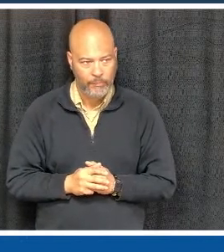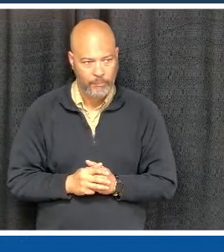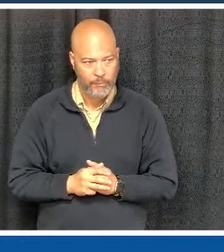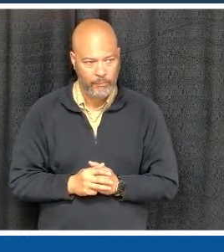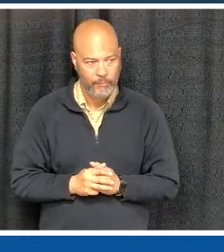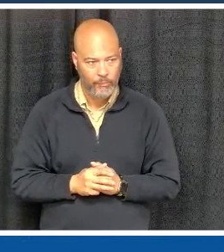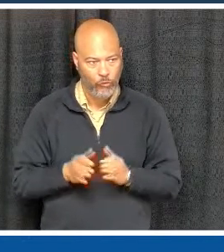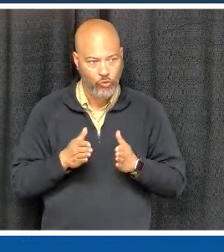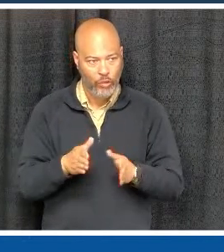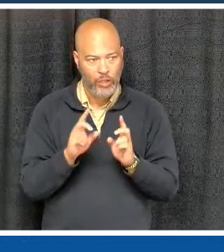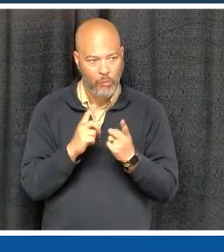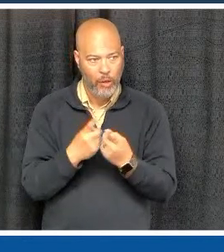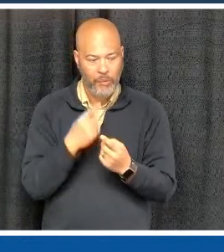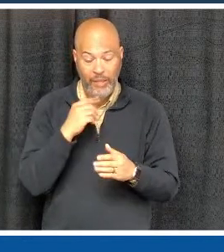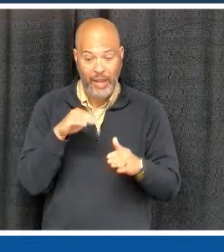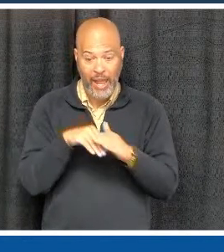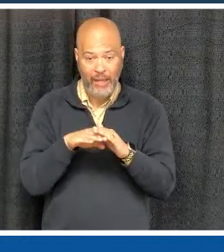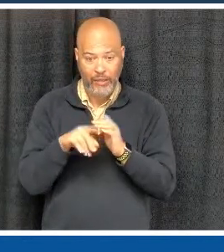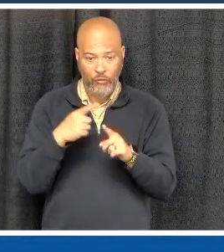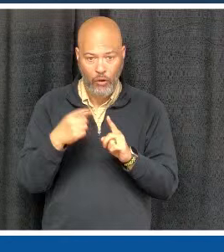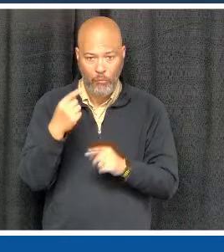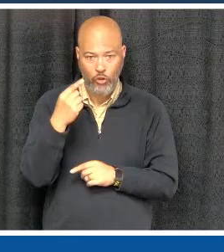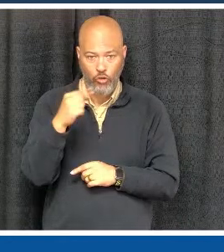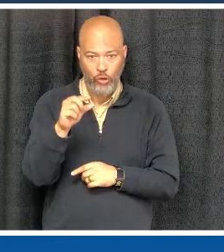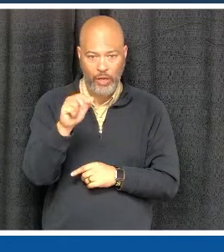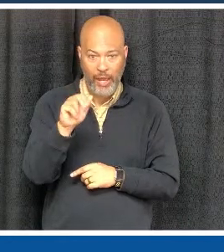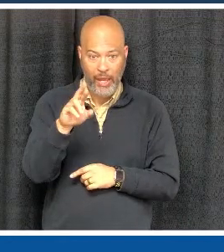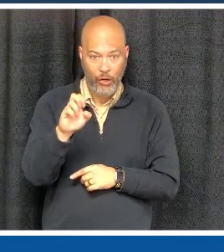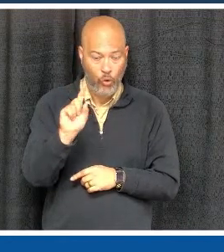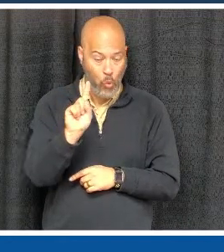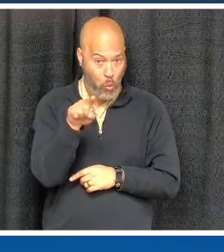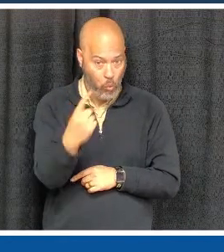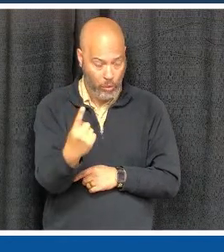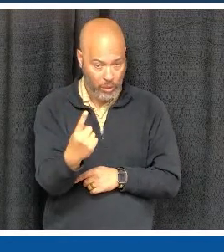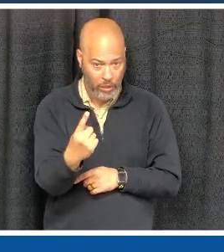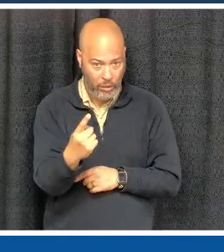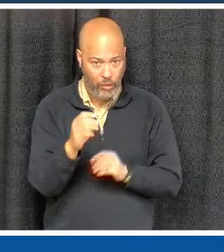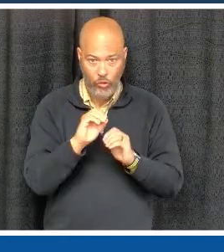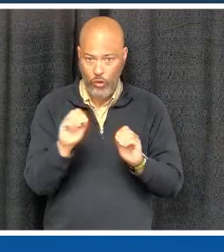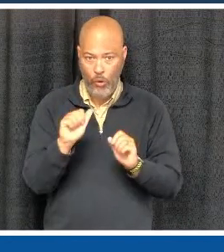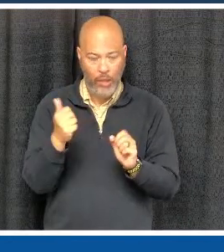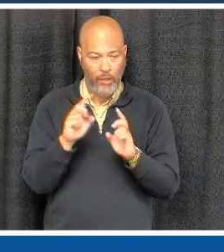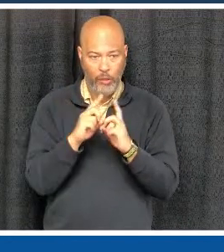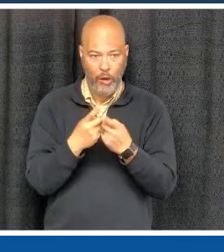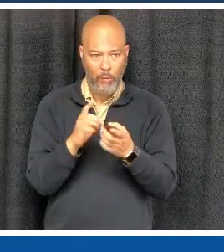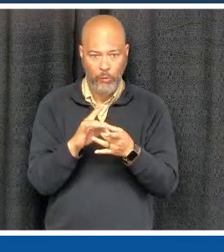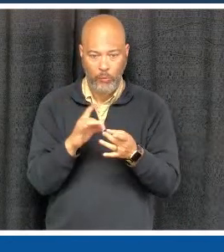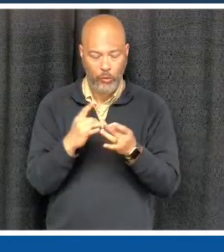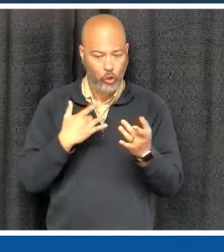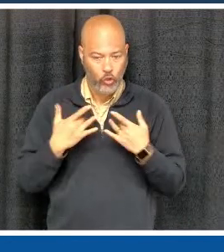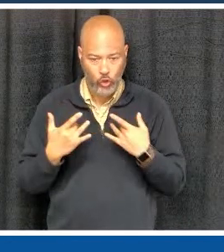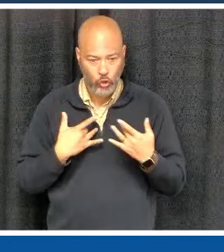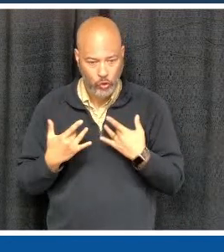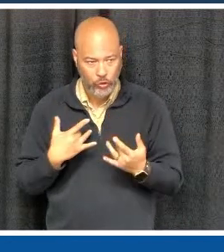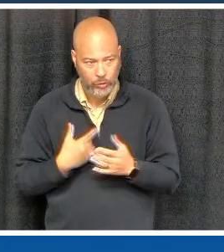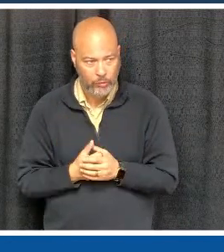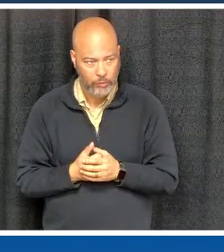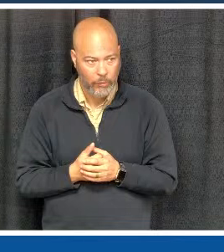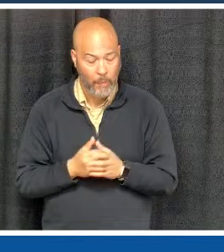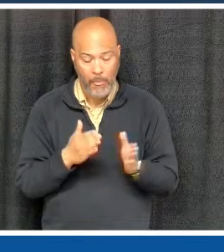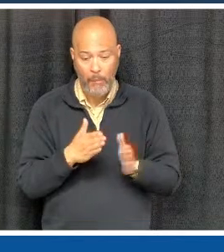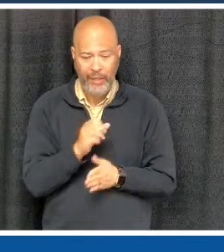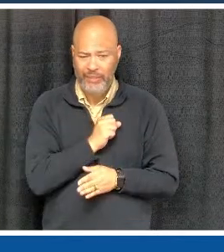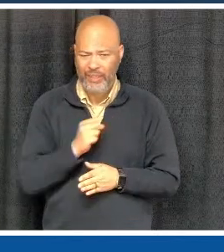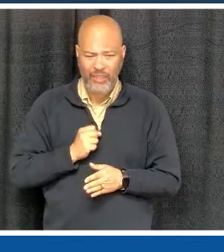The street department has said access from Green Acres Drive only. No other department comments or concerns. Planning